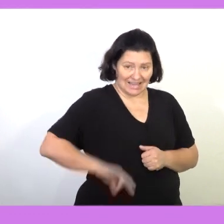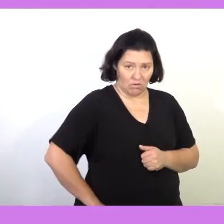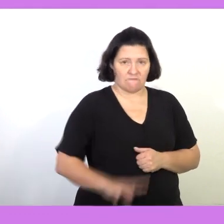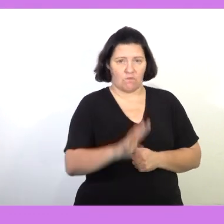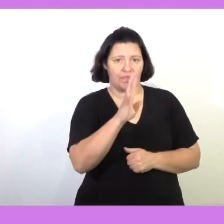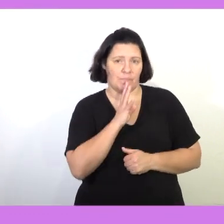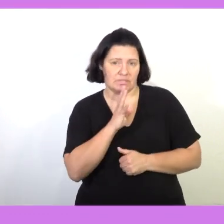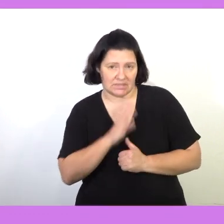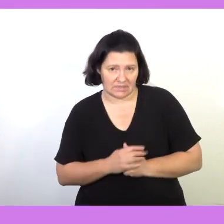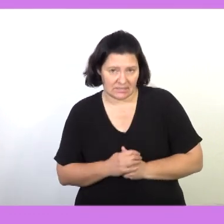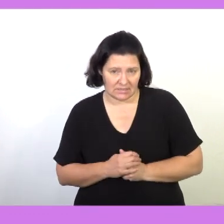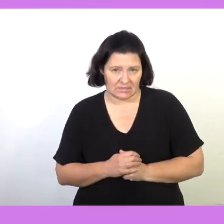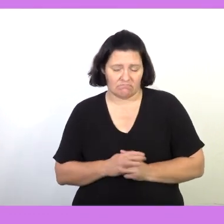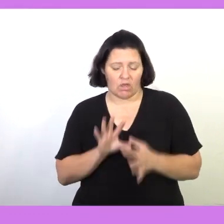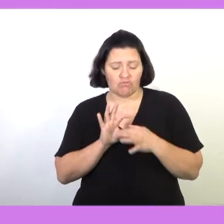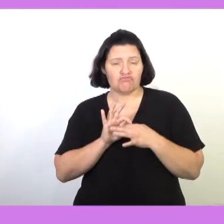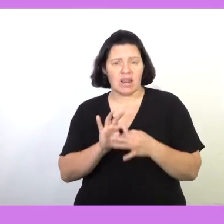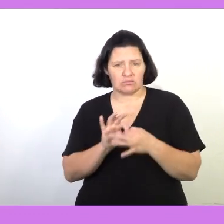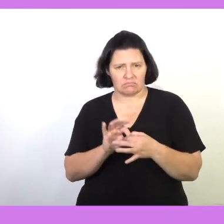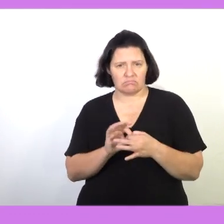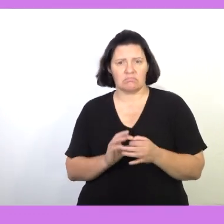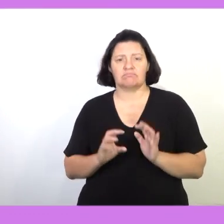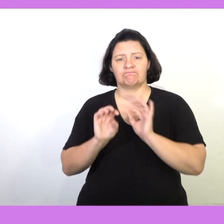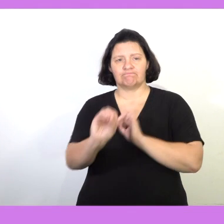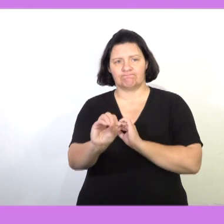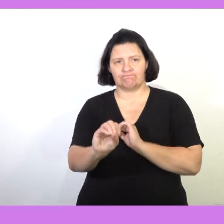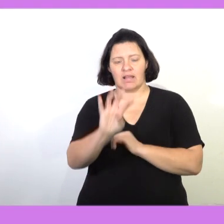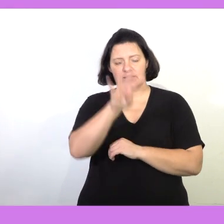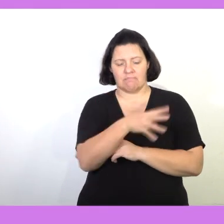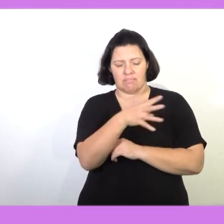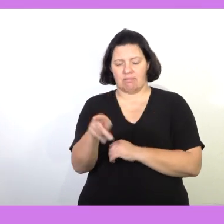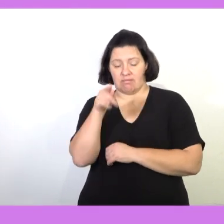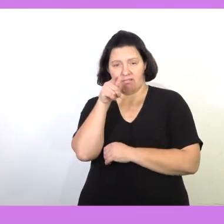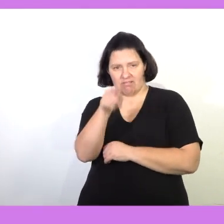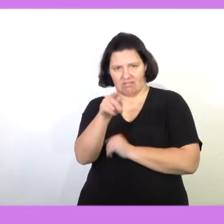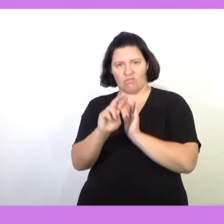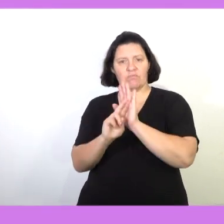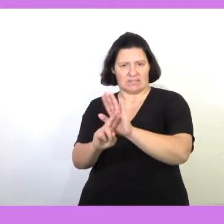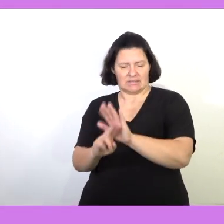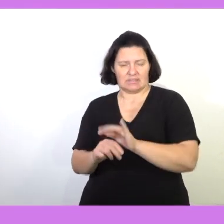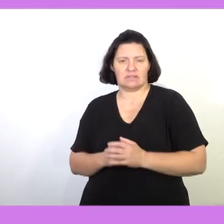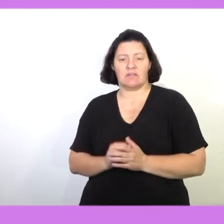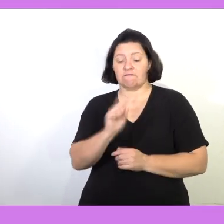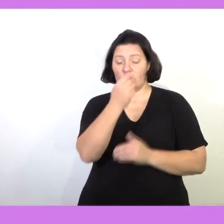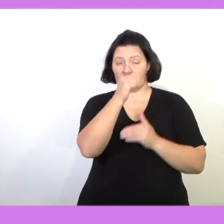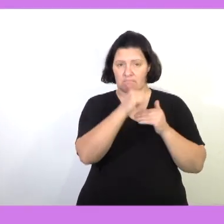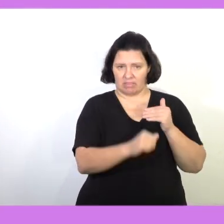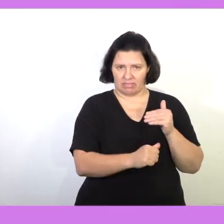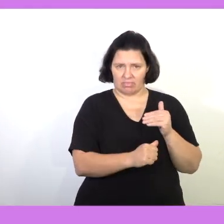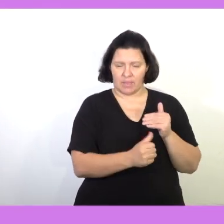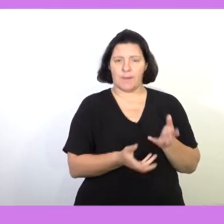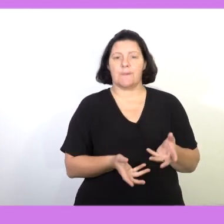month. The relationship is presented on the table below. So for the first